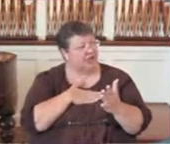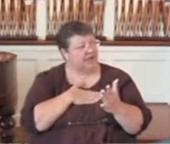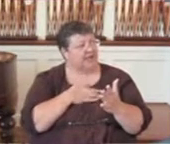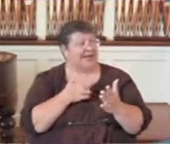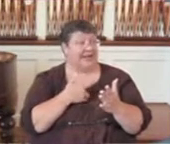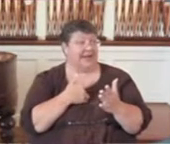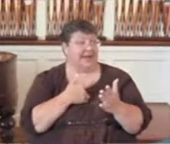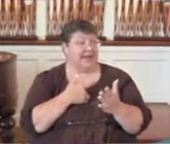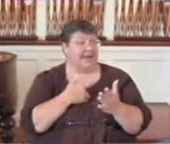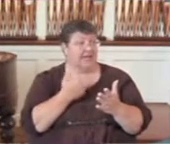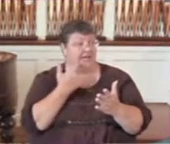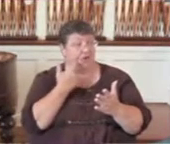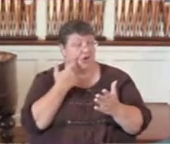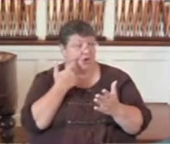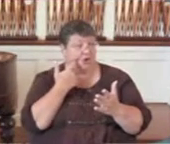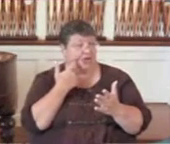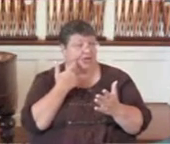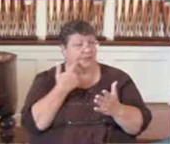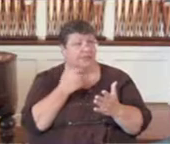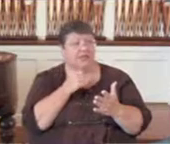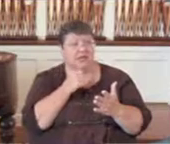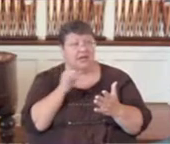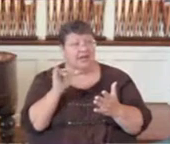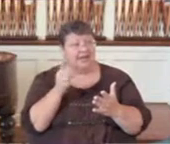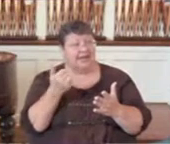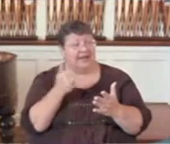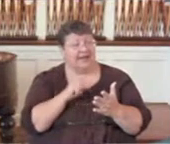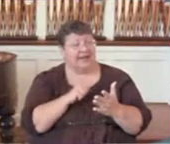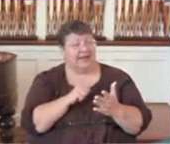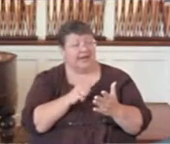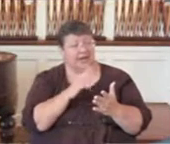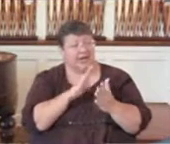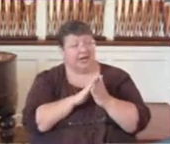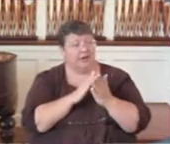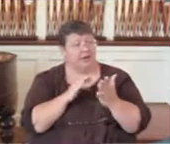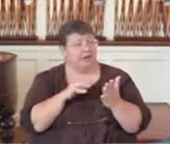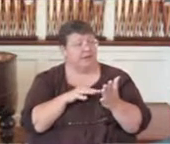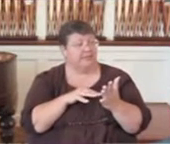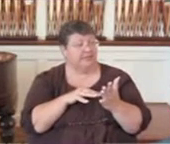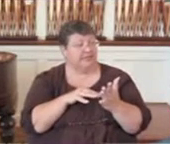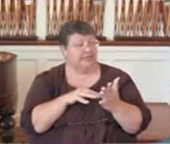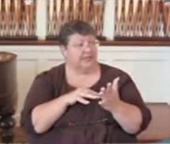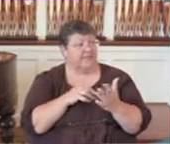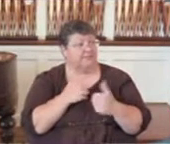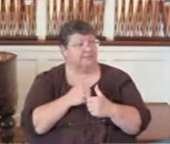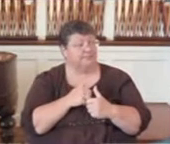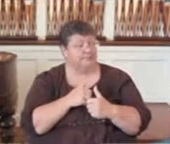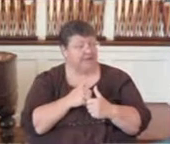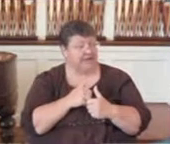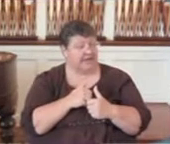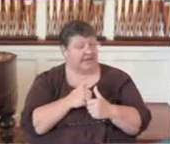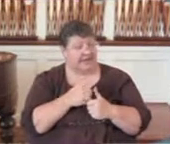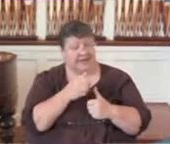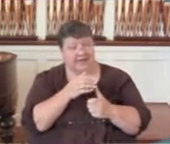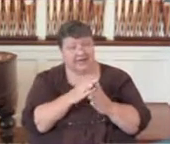And I got hooked. It was not like any Bible study I'd been to before. It made the Bible come alive for